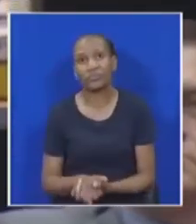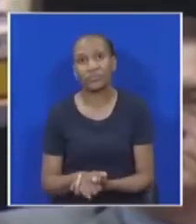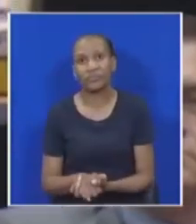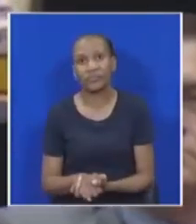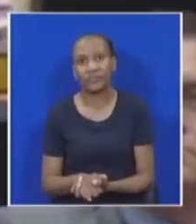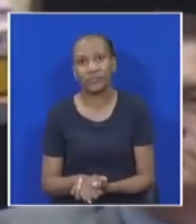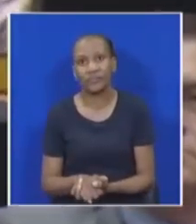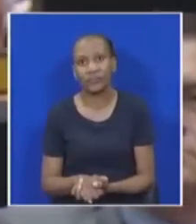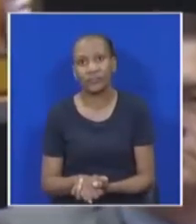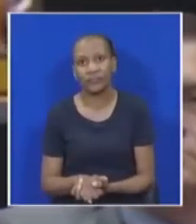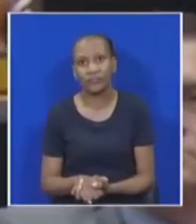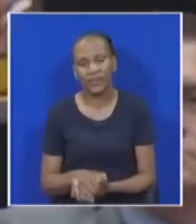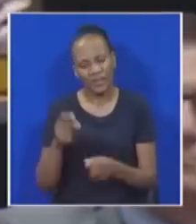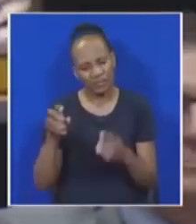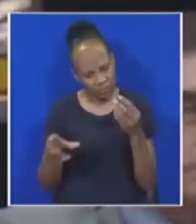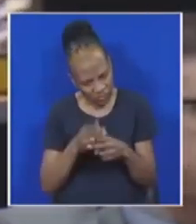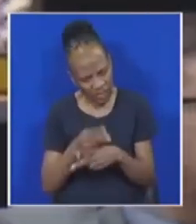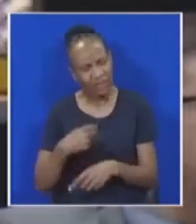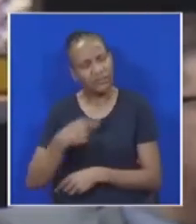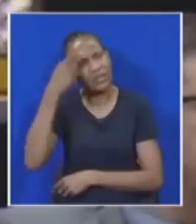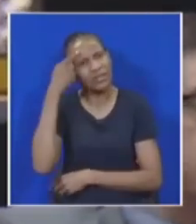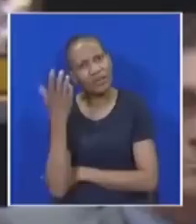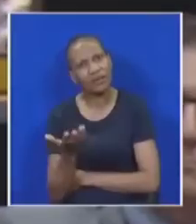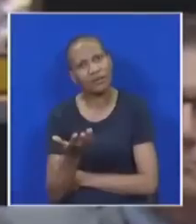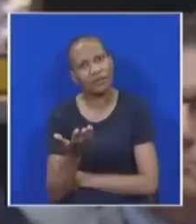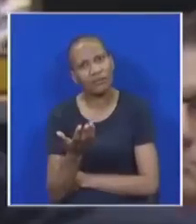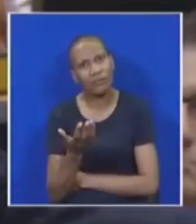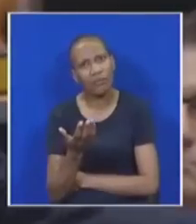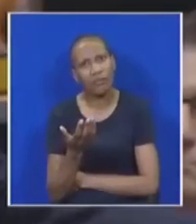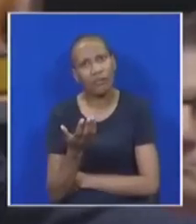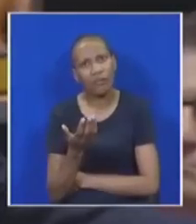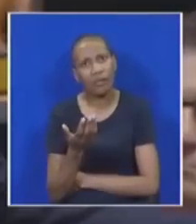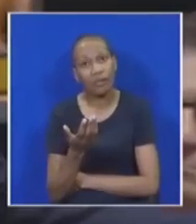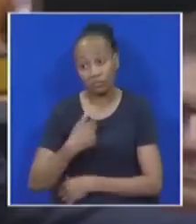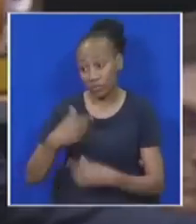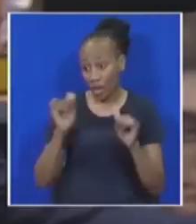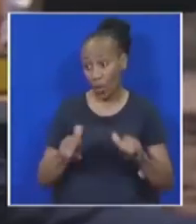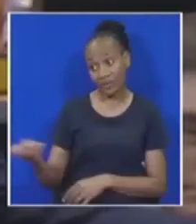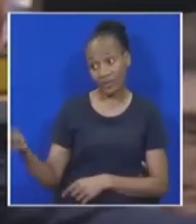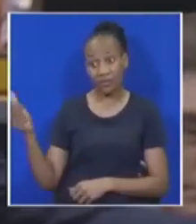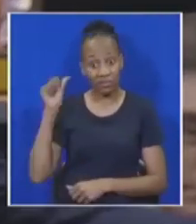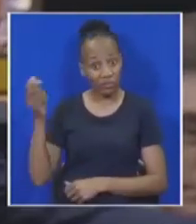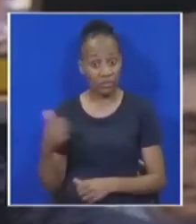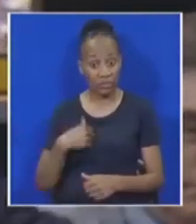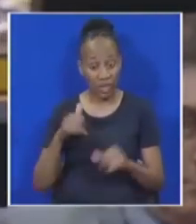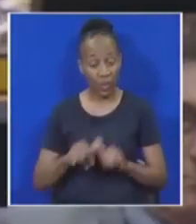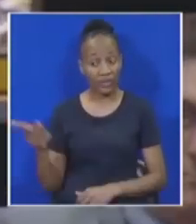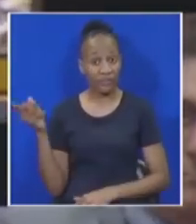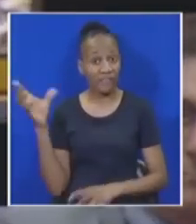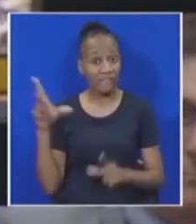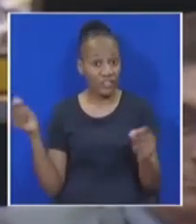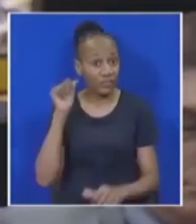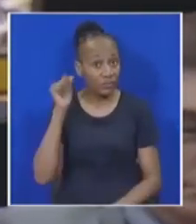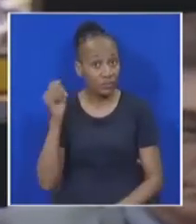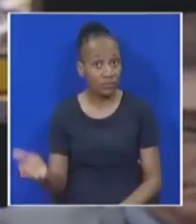you a favor. But I think, no, it's true. Should I wait for them to finish? Because I'm going to make my point. Honorable.